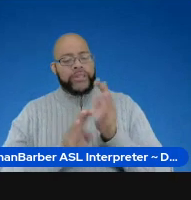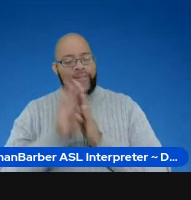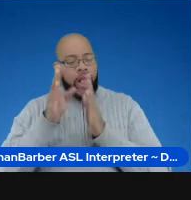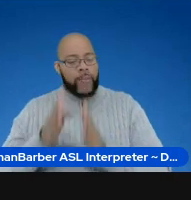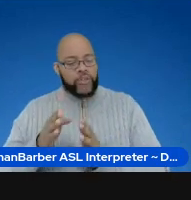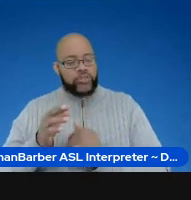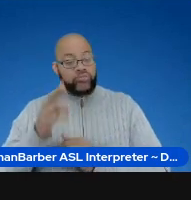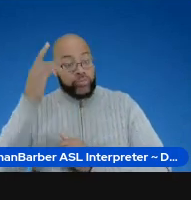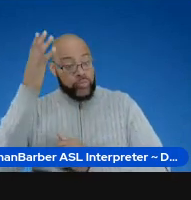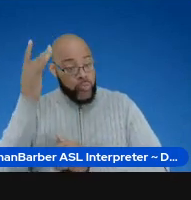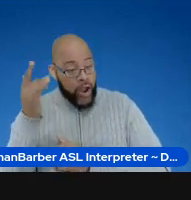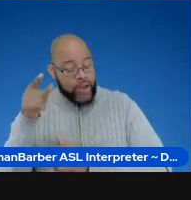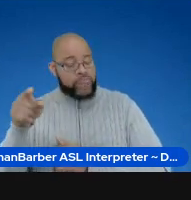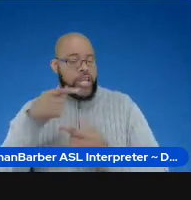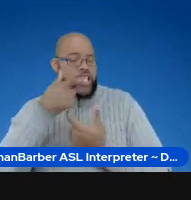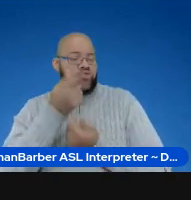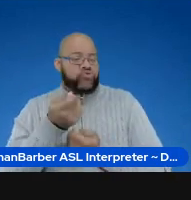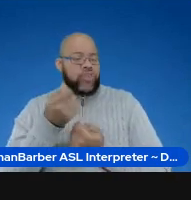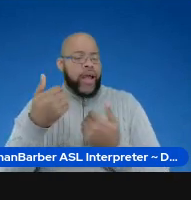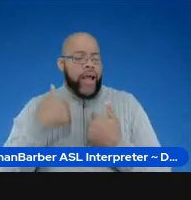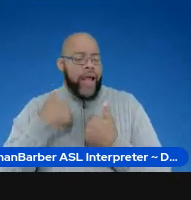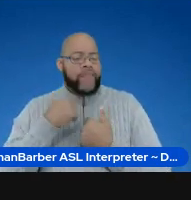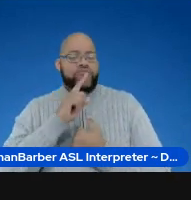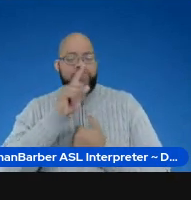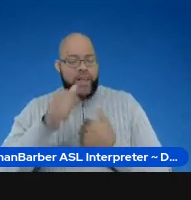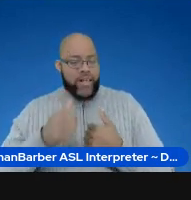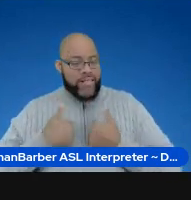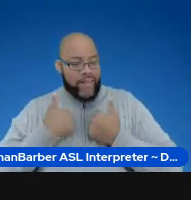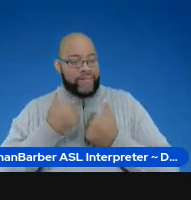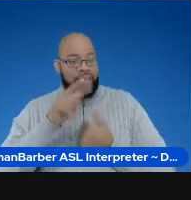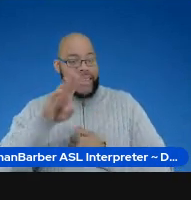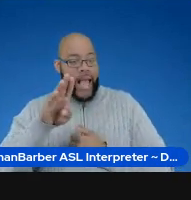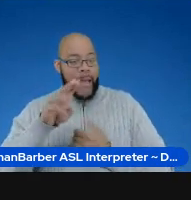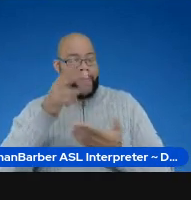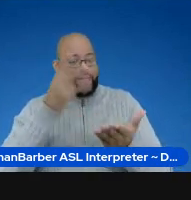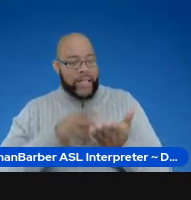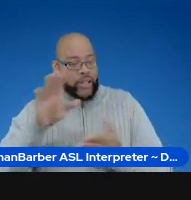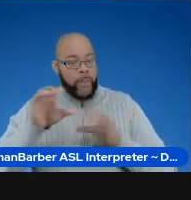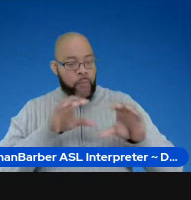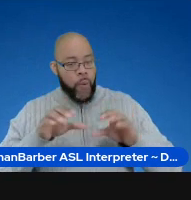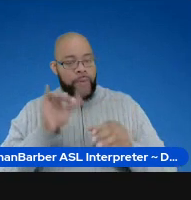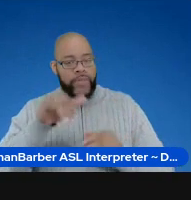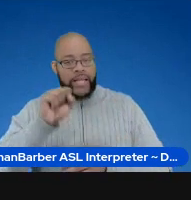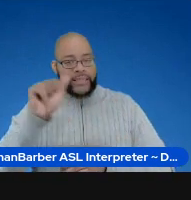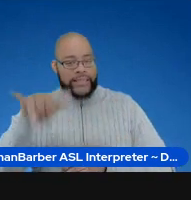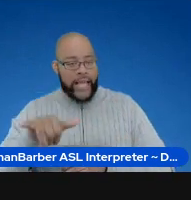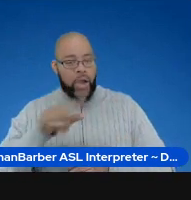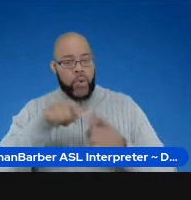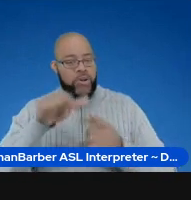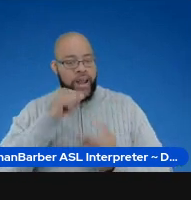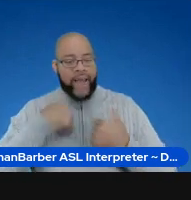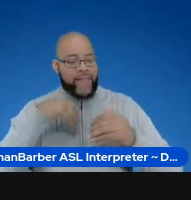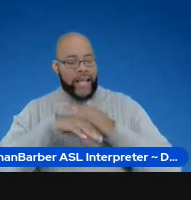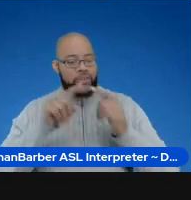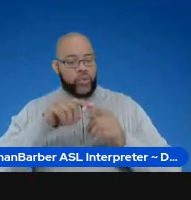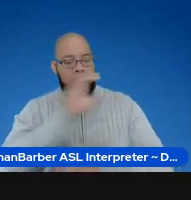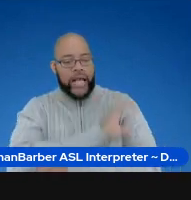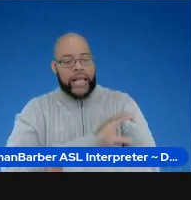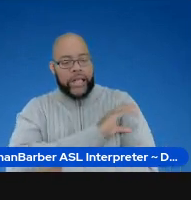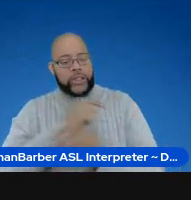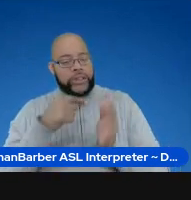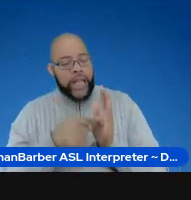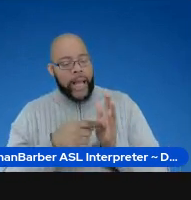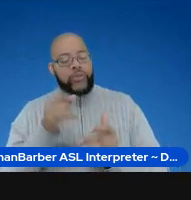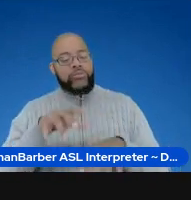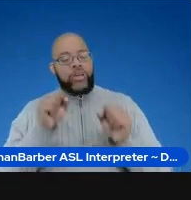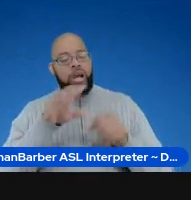because they were interested in having real life labs validate the performance of their assays when they didn't have access to clinical samples. So the